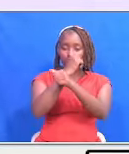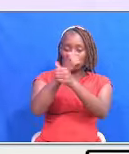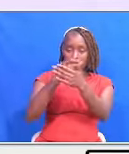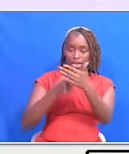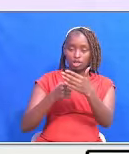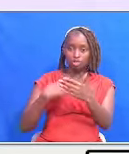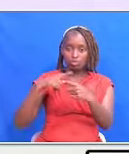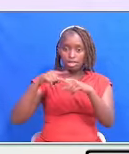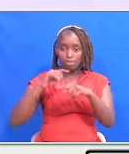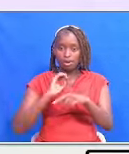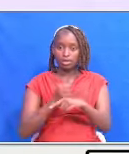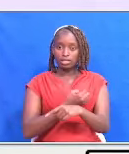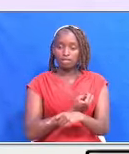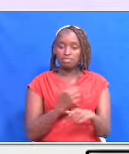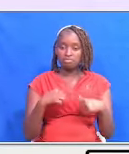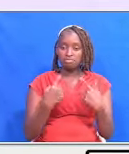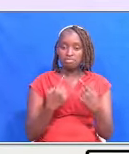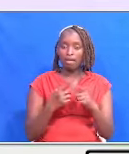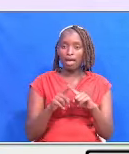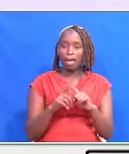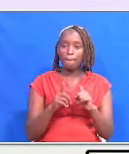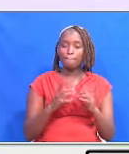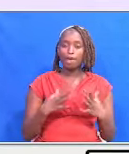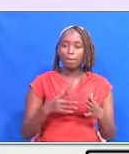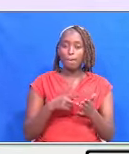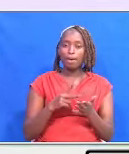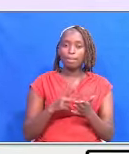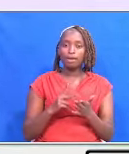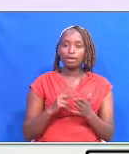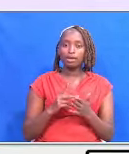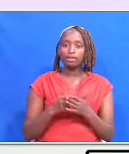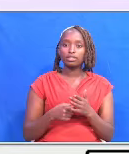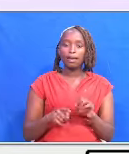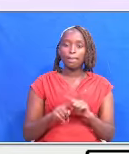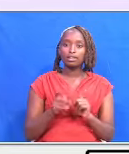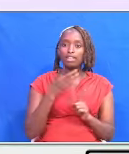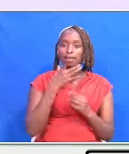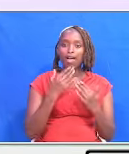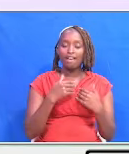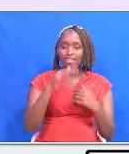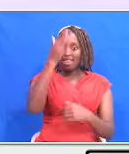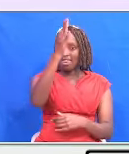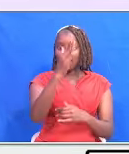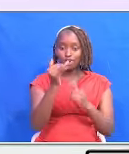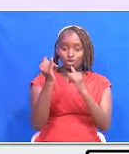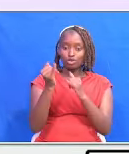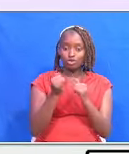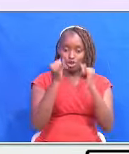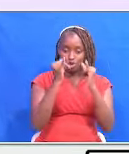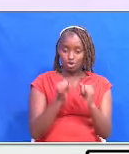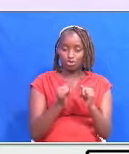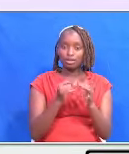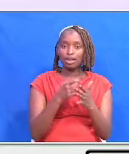used to pay taxes. But what the leadership is not telling us, Kibaki never introduced new taxes. Kibaki